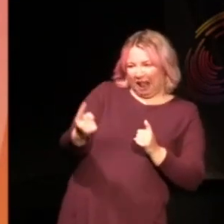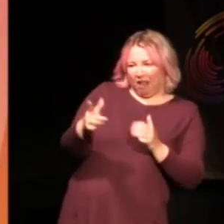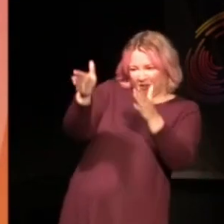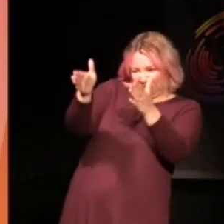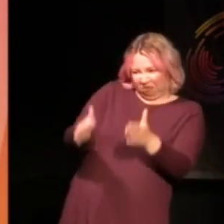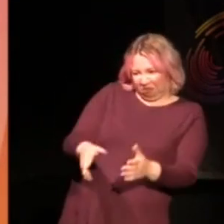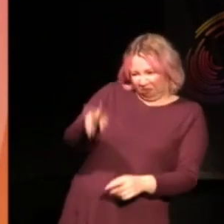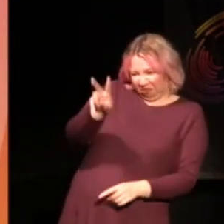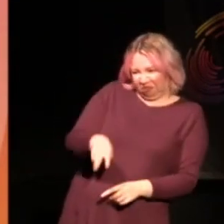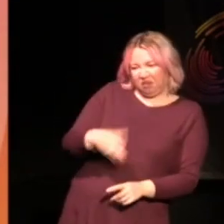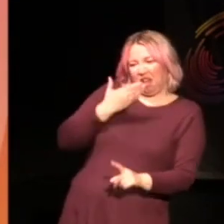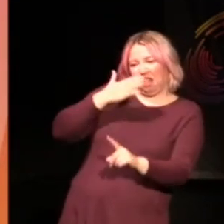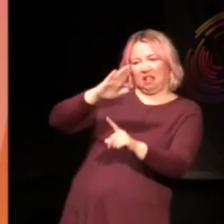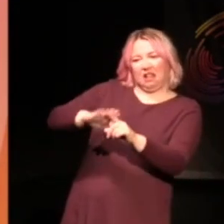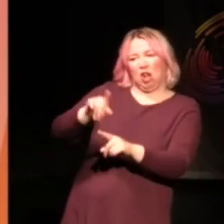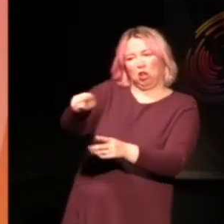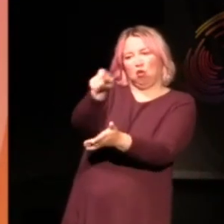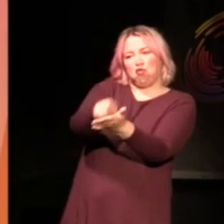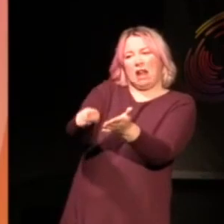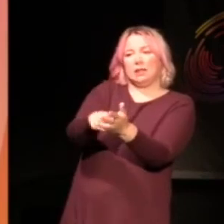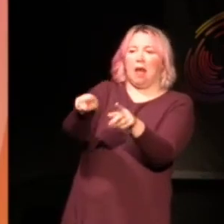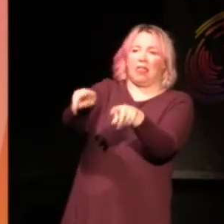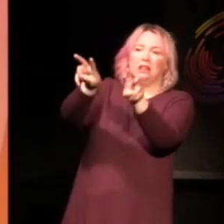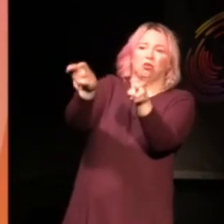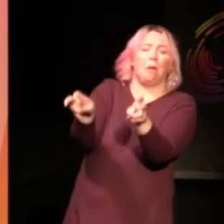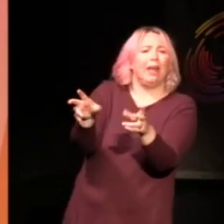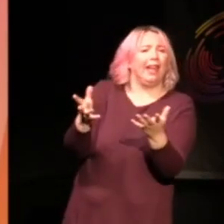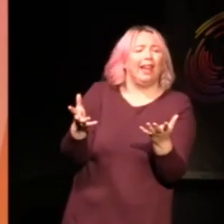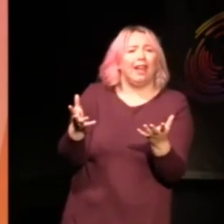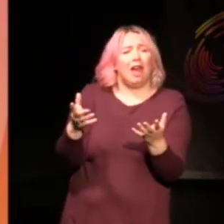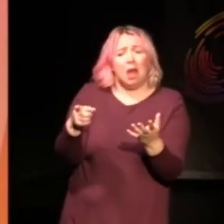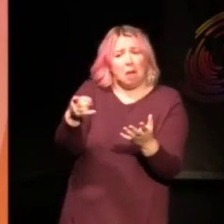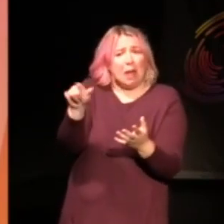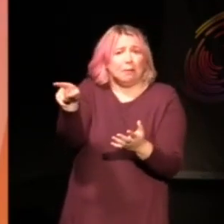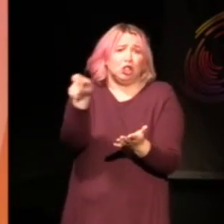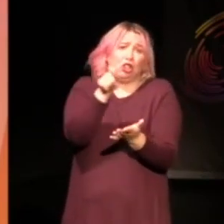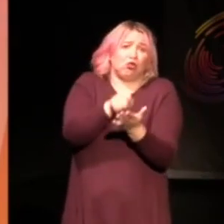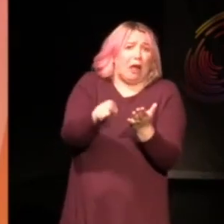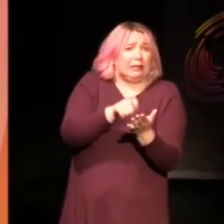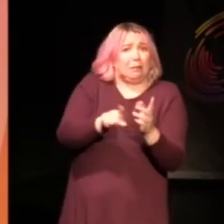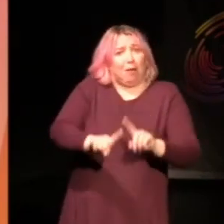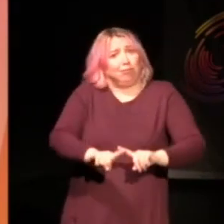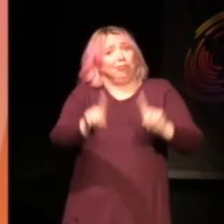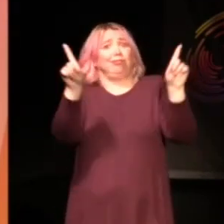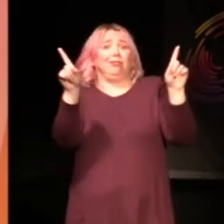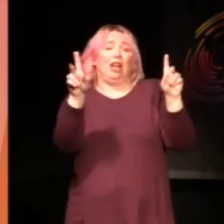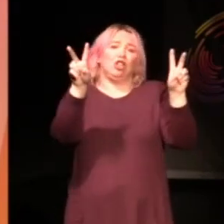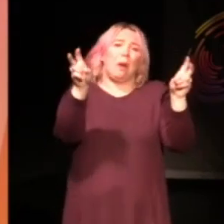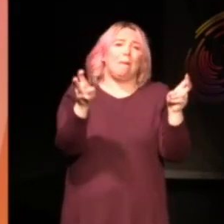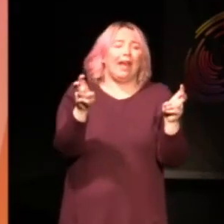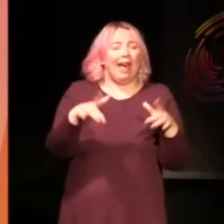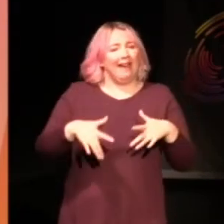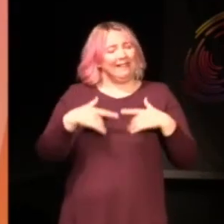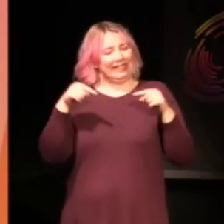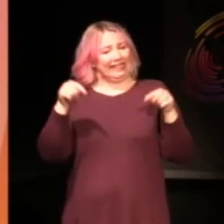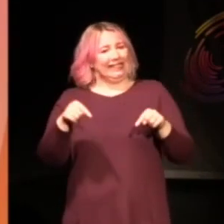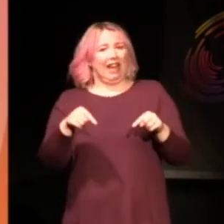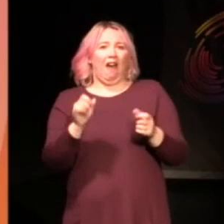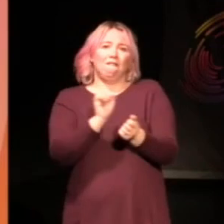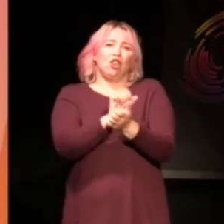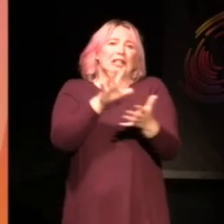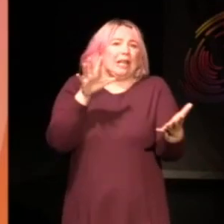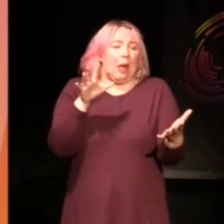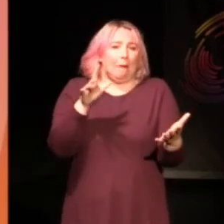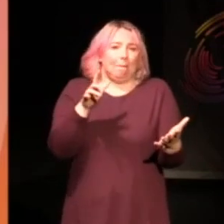that, but maybe the next novel is going to be about something completely different. You know what I mean? So that kind of freedom is, for me as an